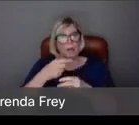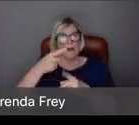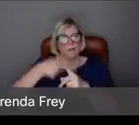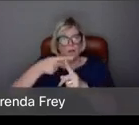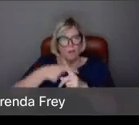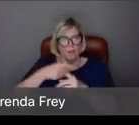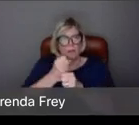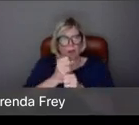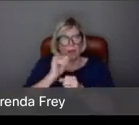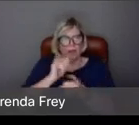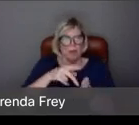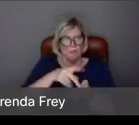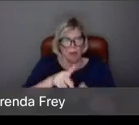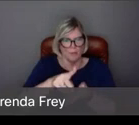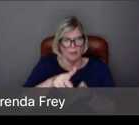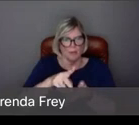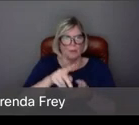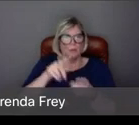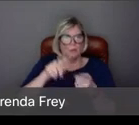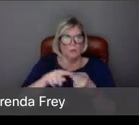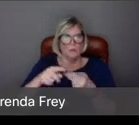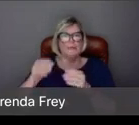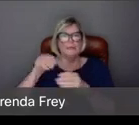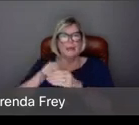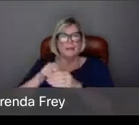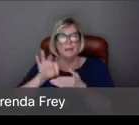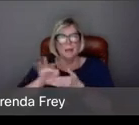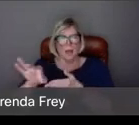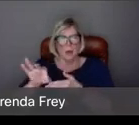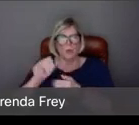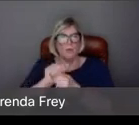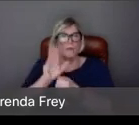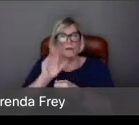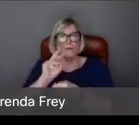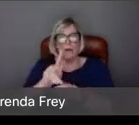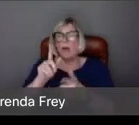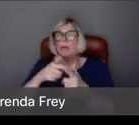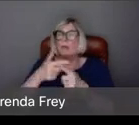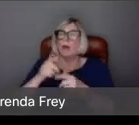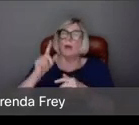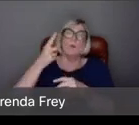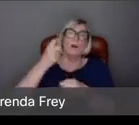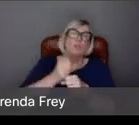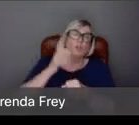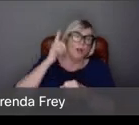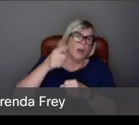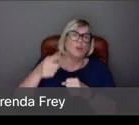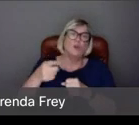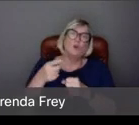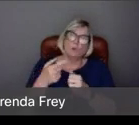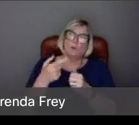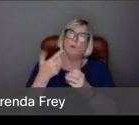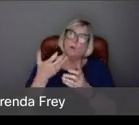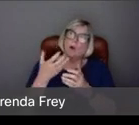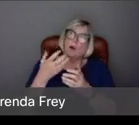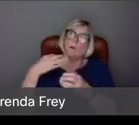savings account with that institution. And then when you go to apply for credit, say a year down the road, you can say to them, hey,